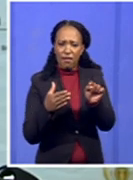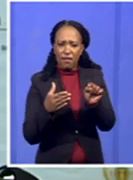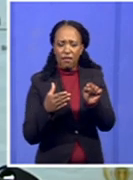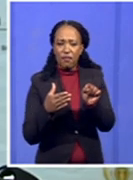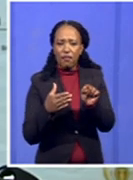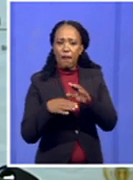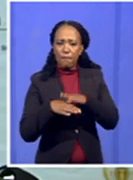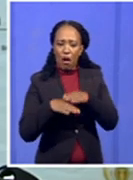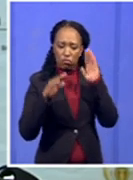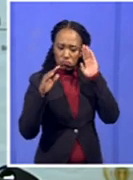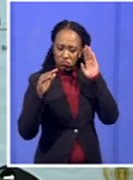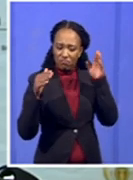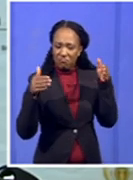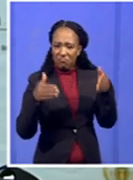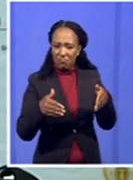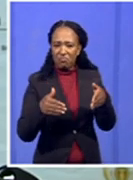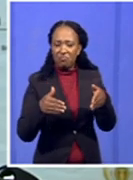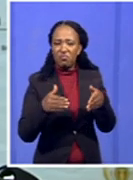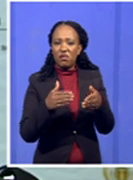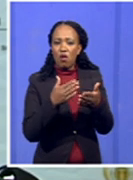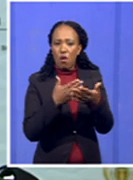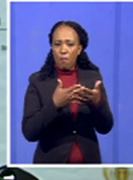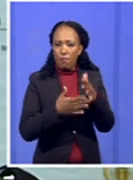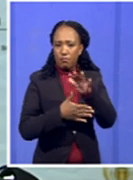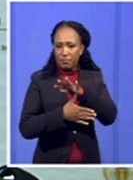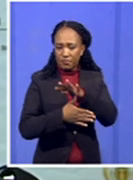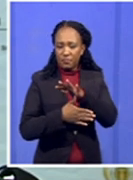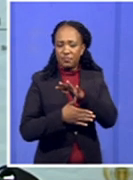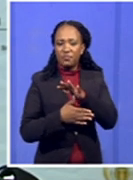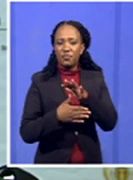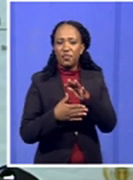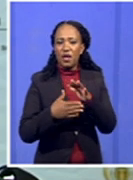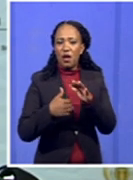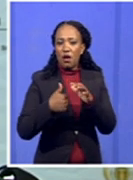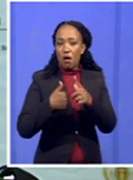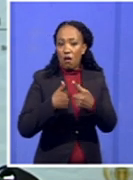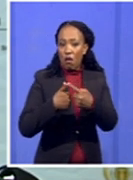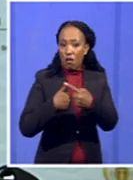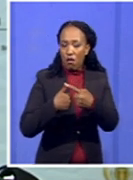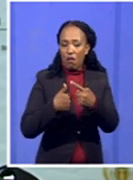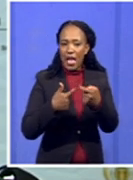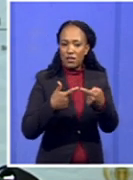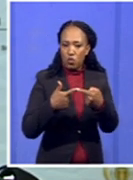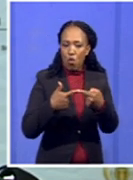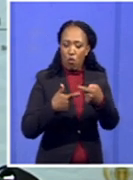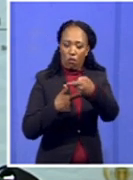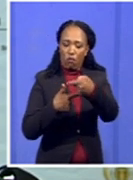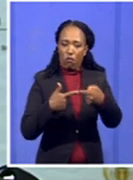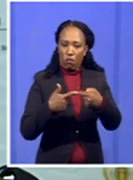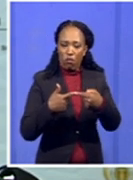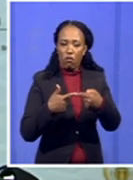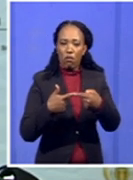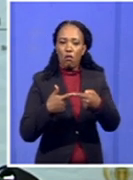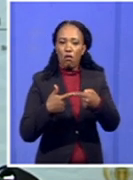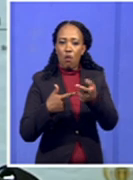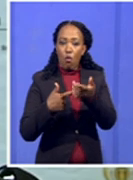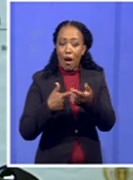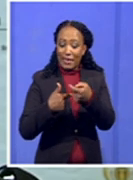really in terms of priority 1 and priority 2 patients.